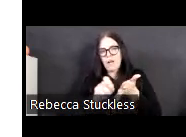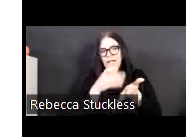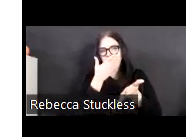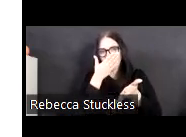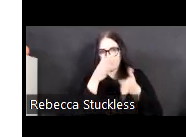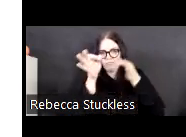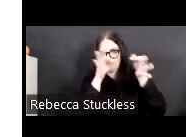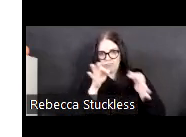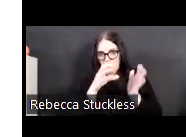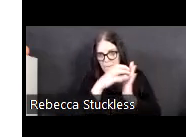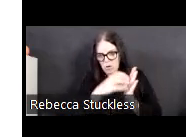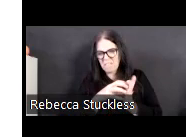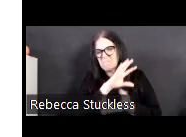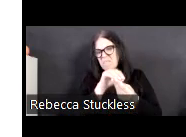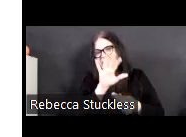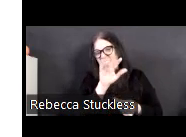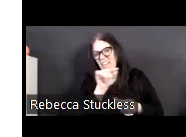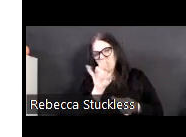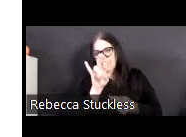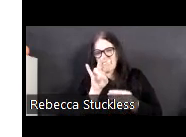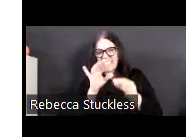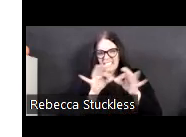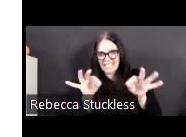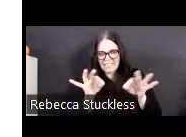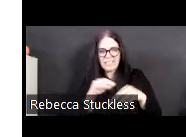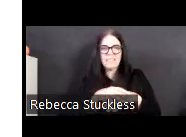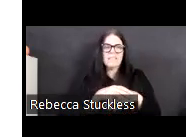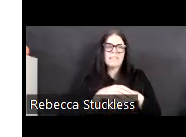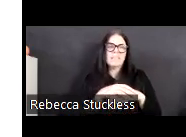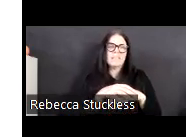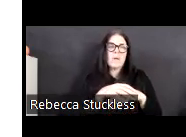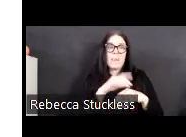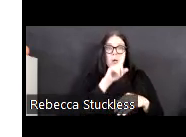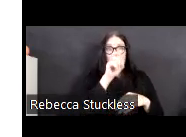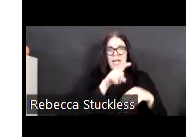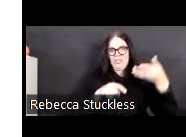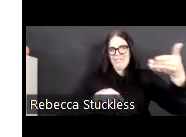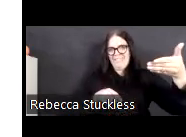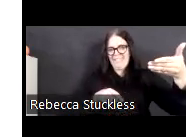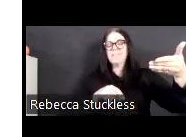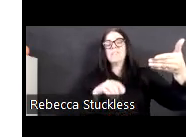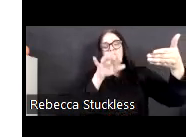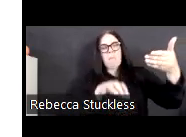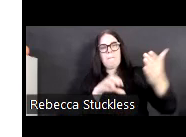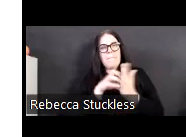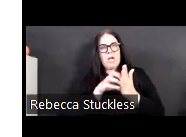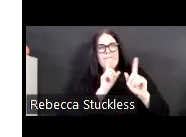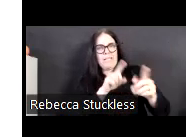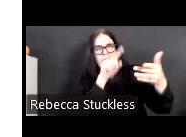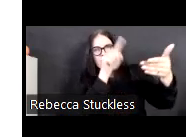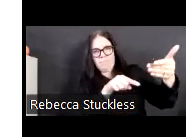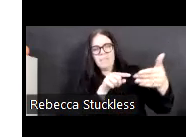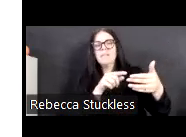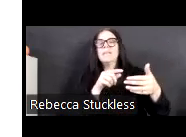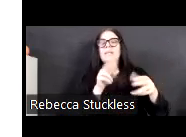5 to 7 sentences to the following question, and use complete sentences. So in this